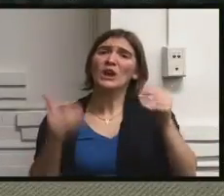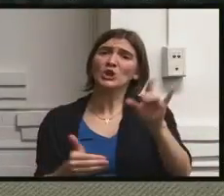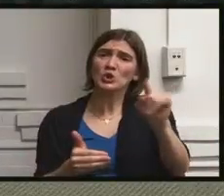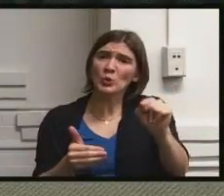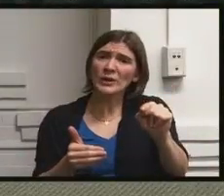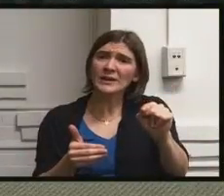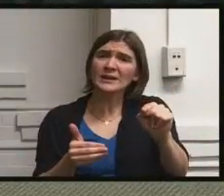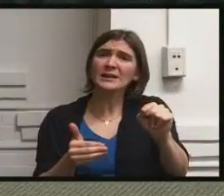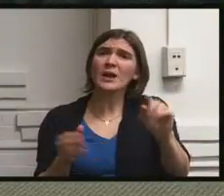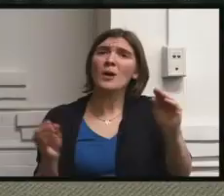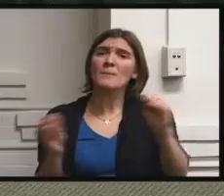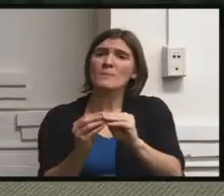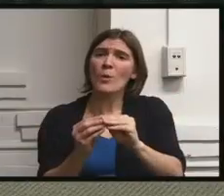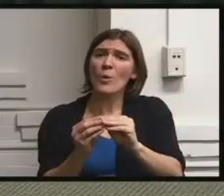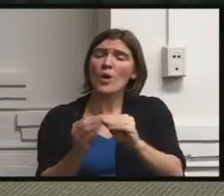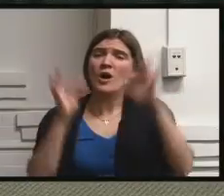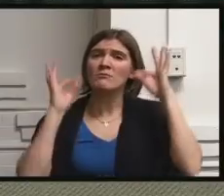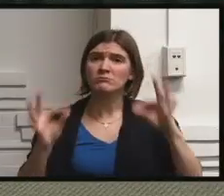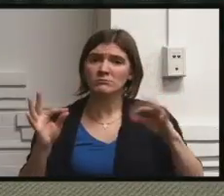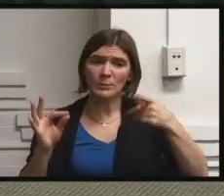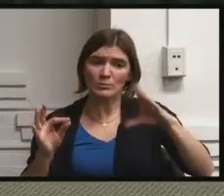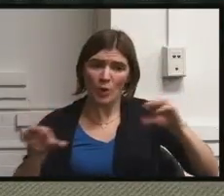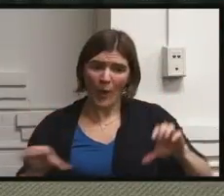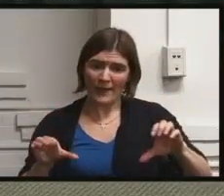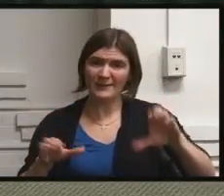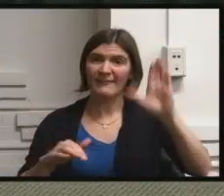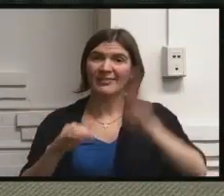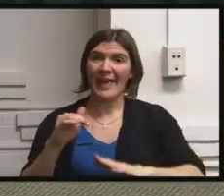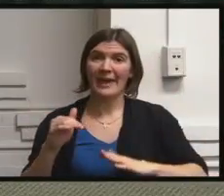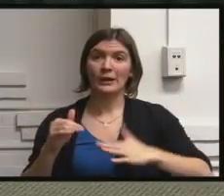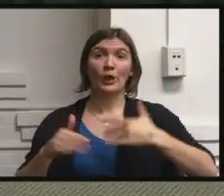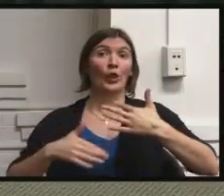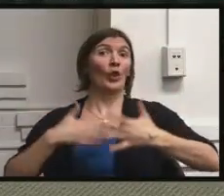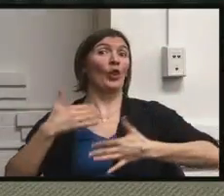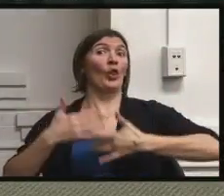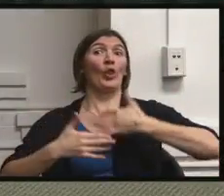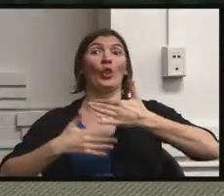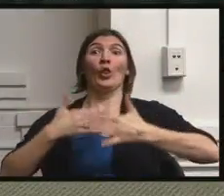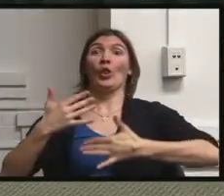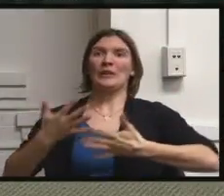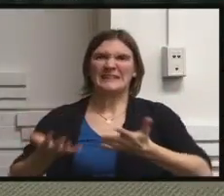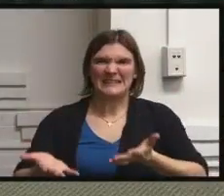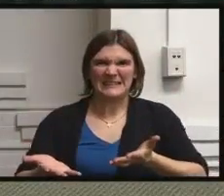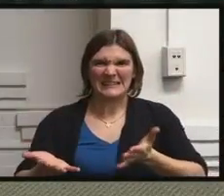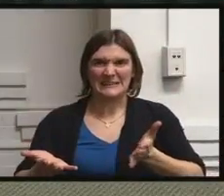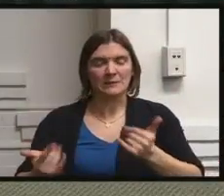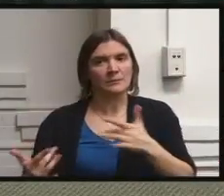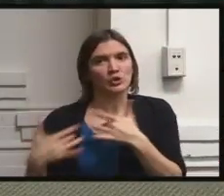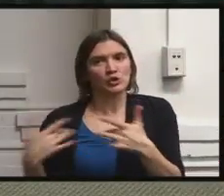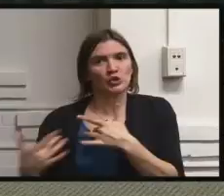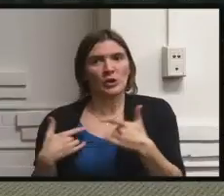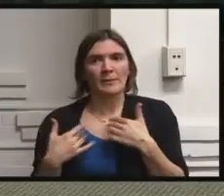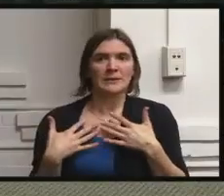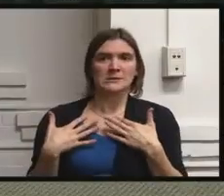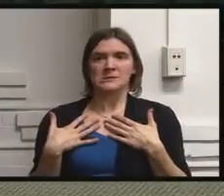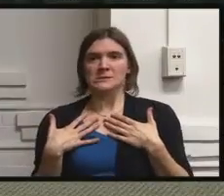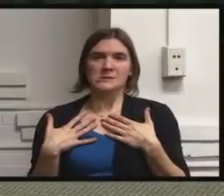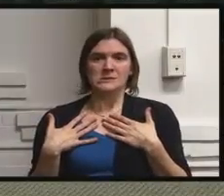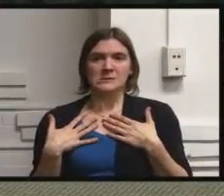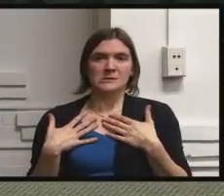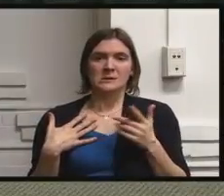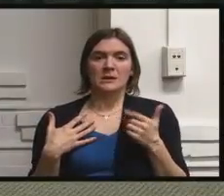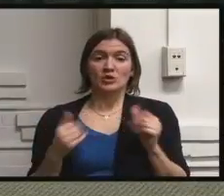actually more forward-thinking and gets to a result that we really should get to? I mean, I think that's why I'm being hesitant about